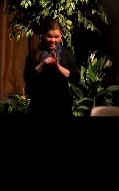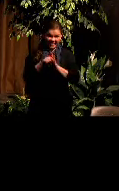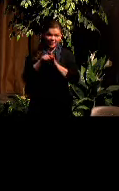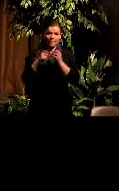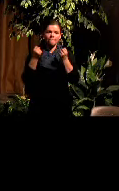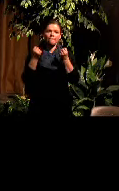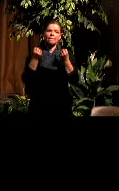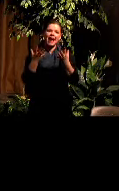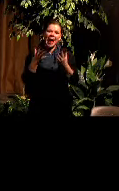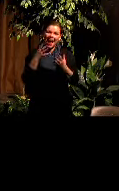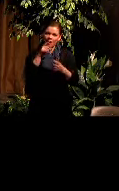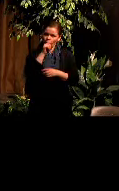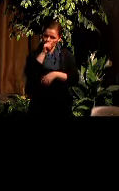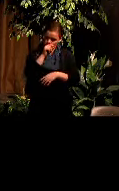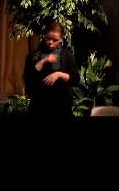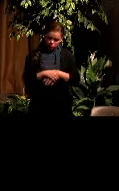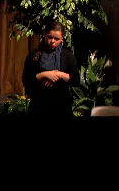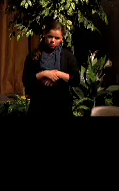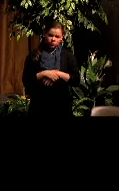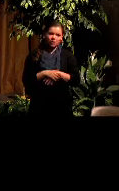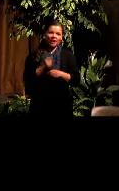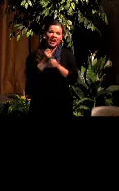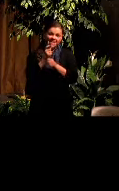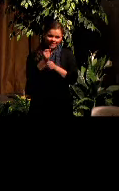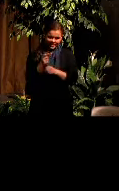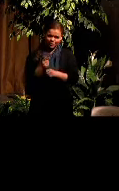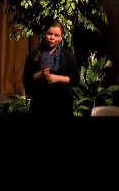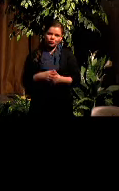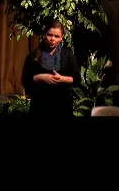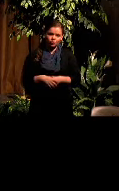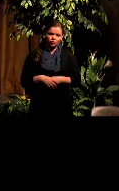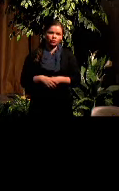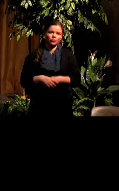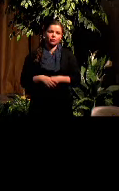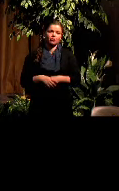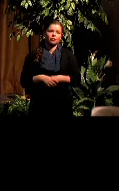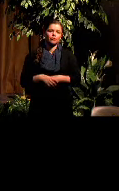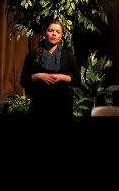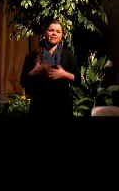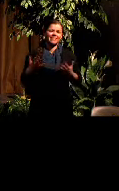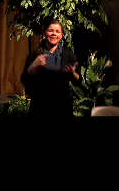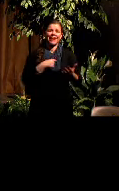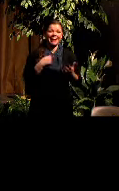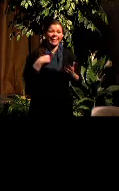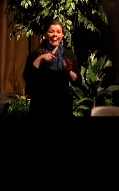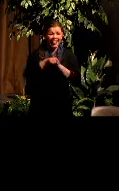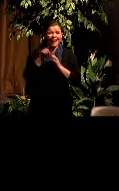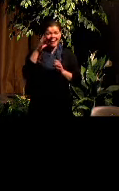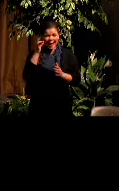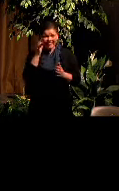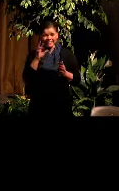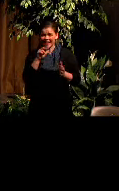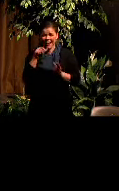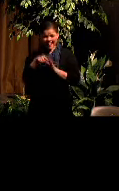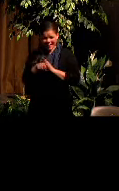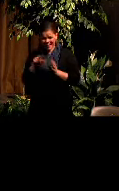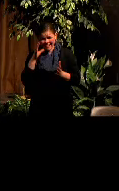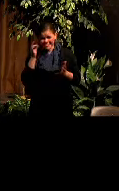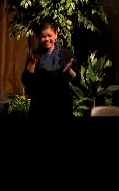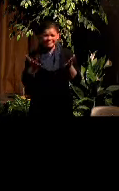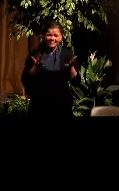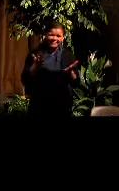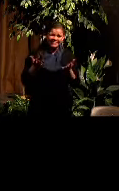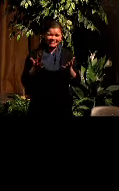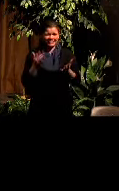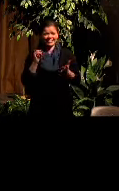topic because it really boils down to whether we kill domestic species or we don't kill euthanize. And